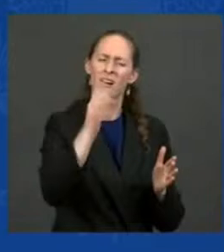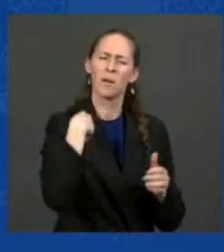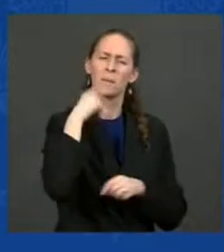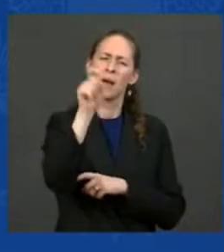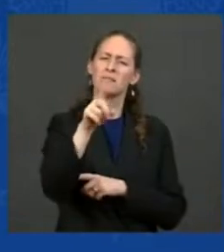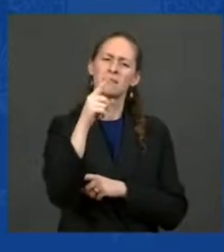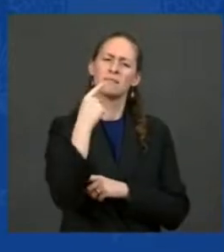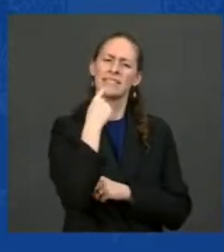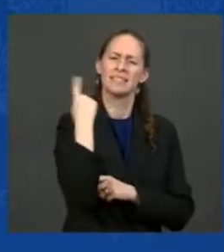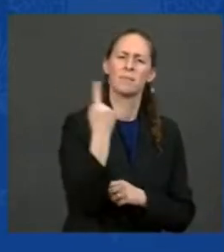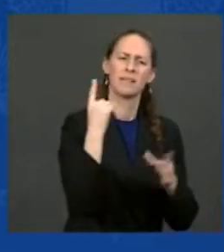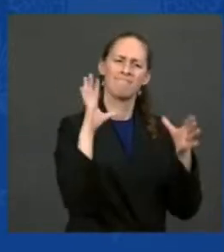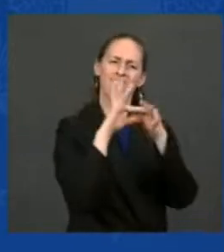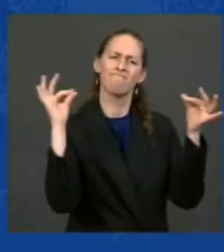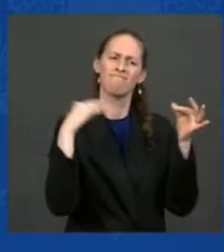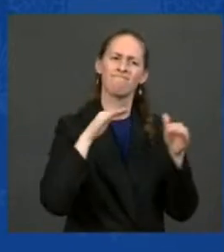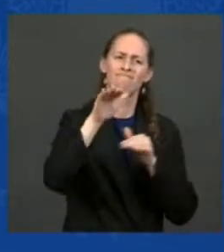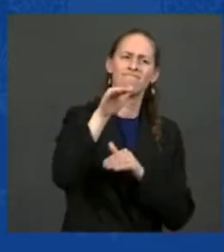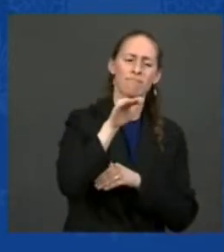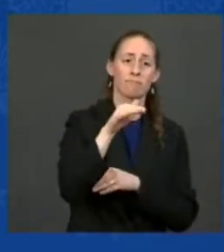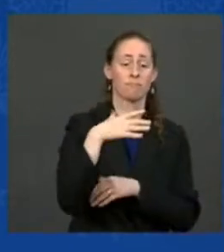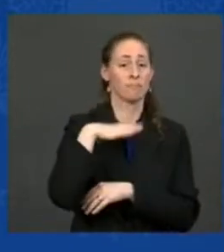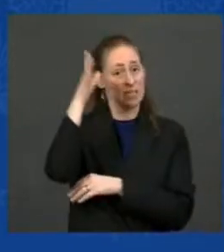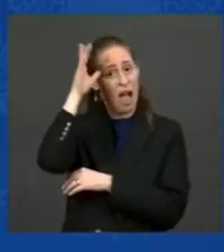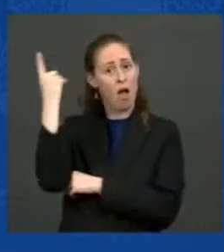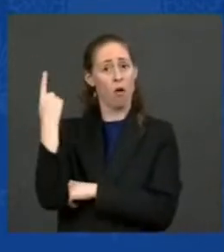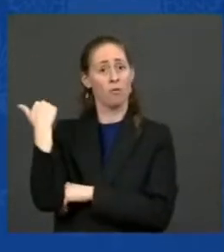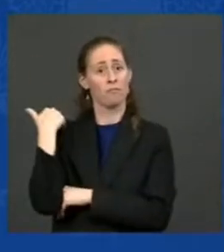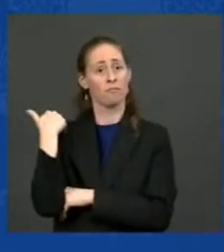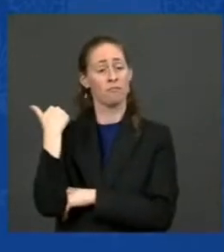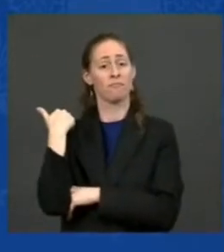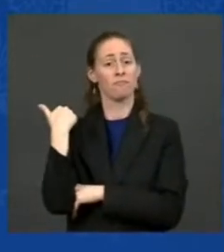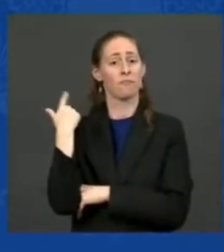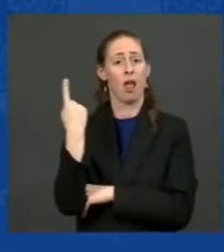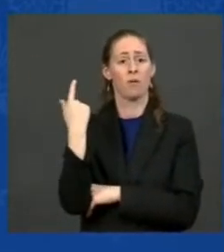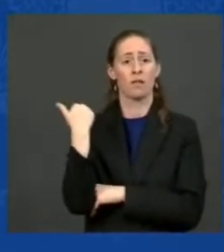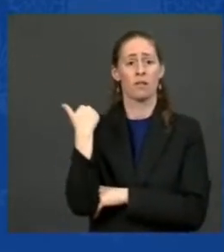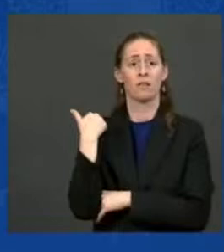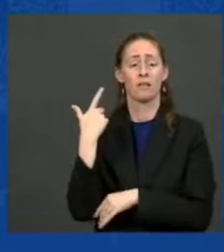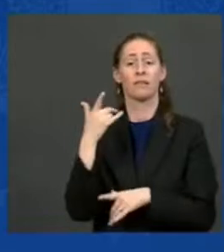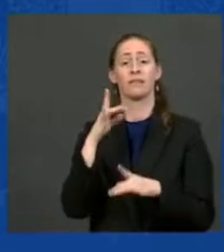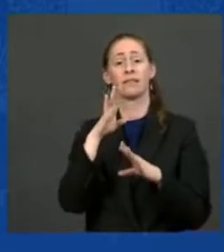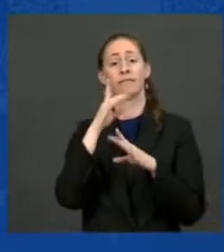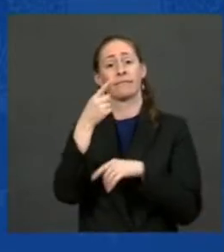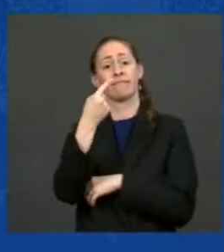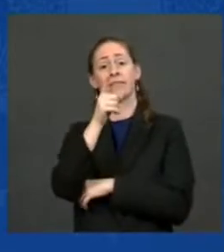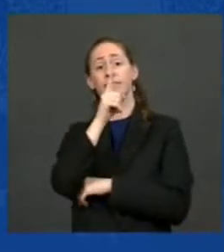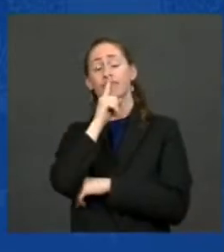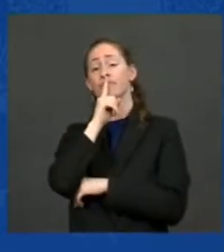Silence, as my dad would remind me, silence is complicity.